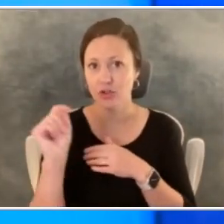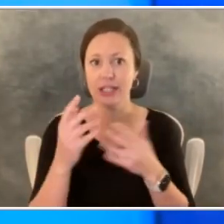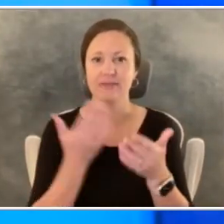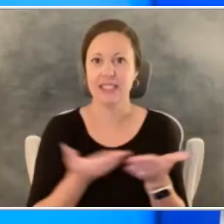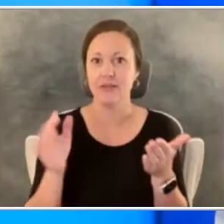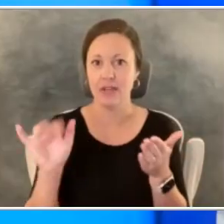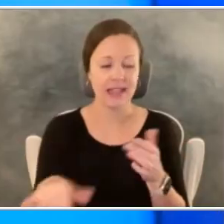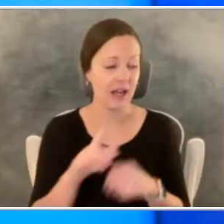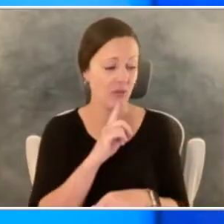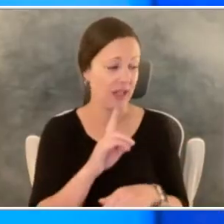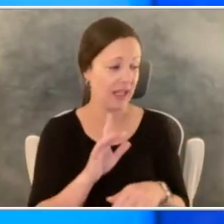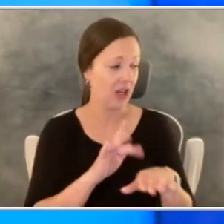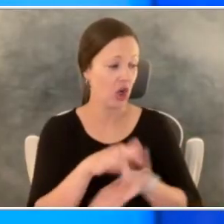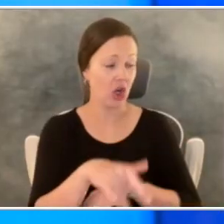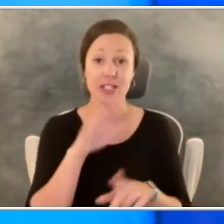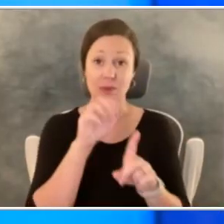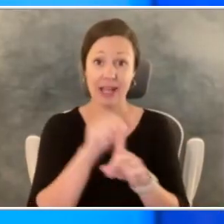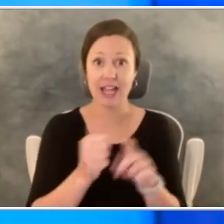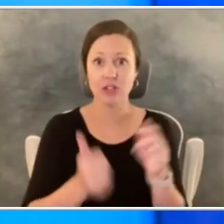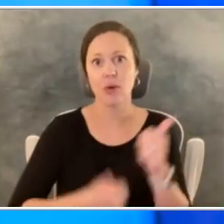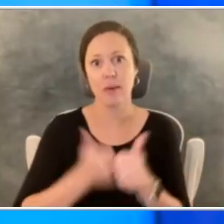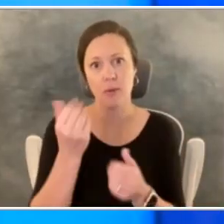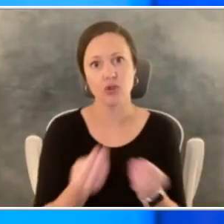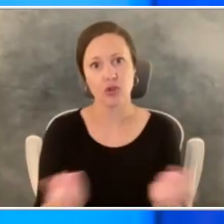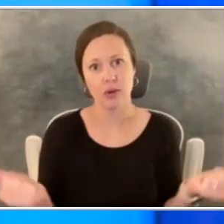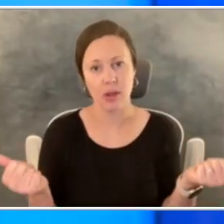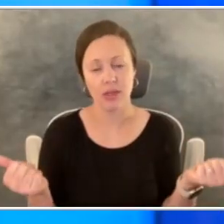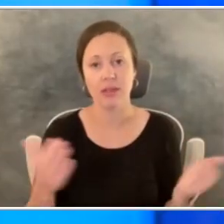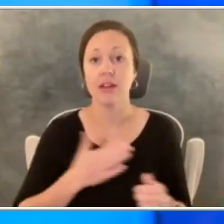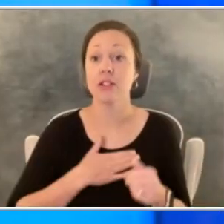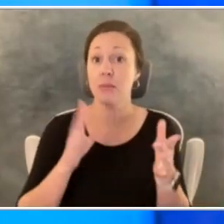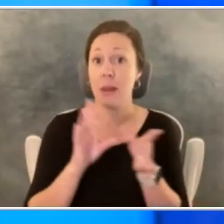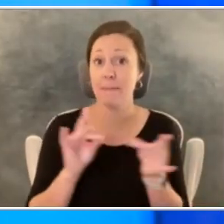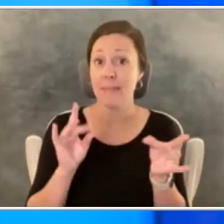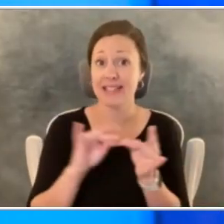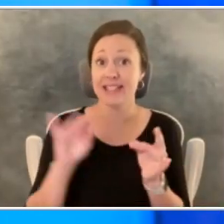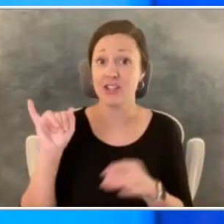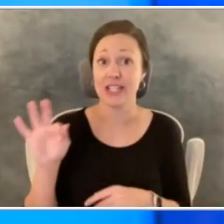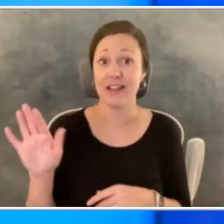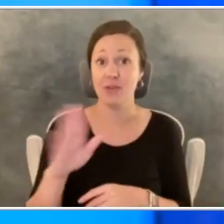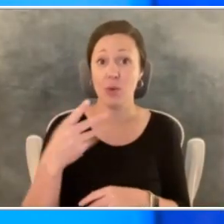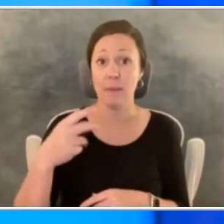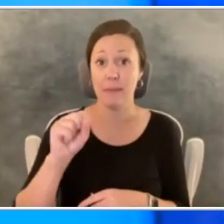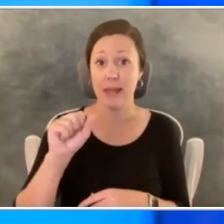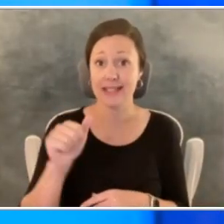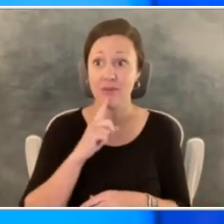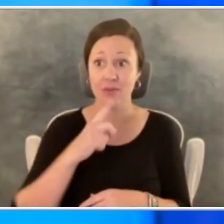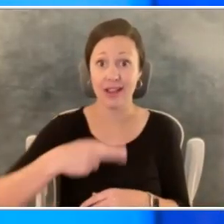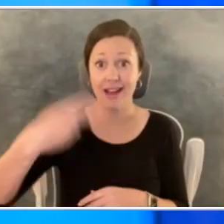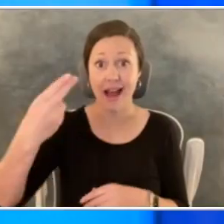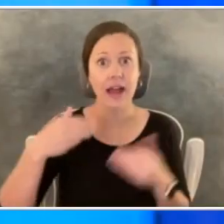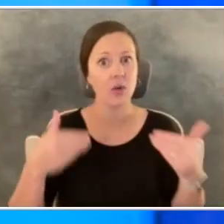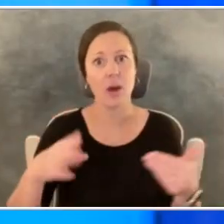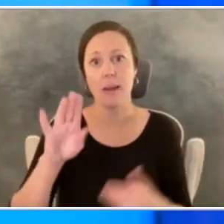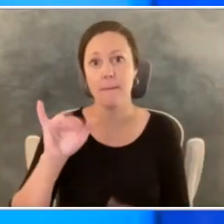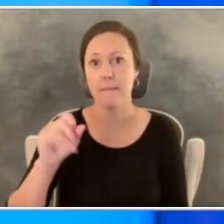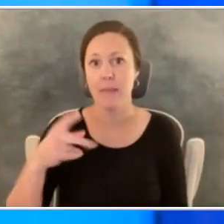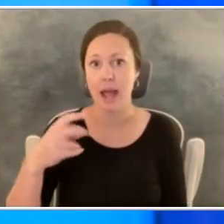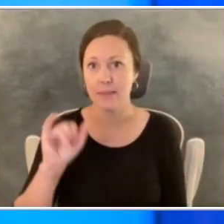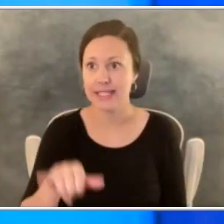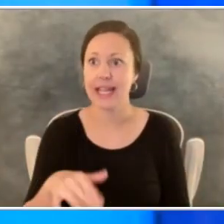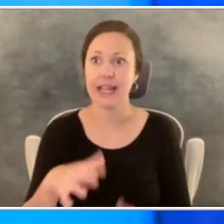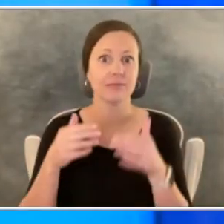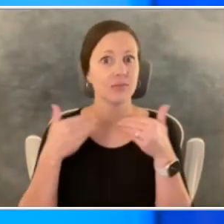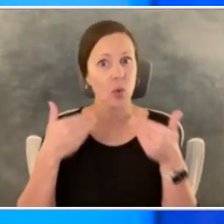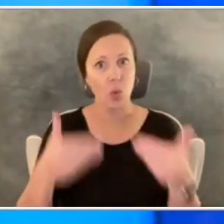is when it's most curable. So my message is, if your PSA is elevated, get a biopsy, pursue it, don't delay it, because the